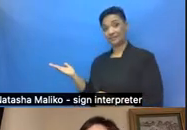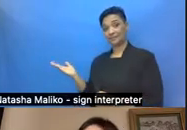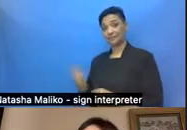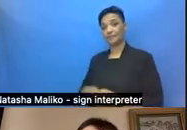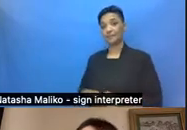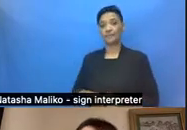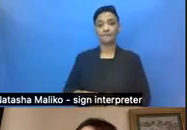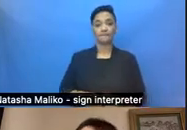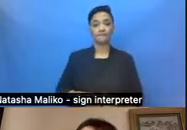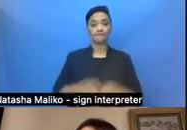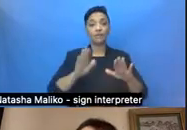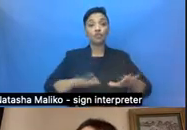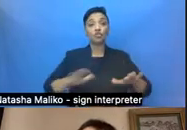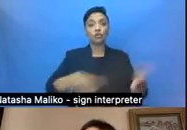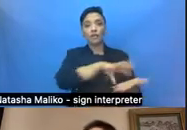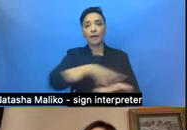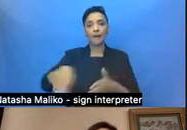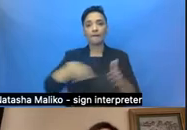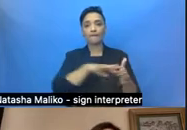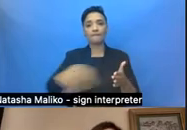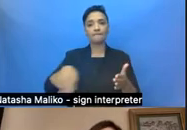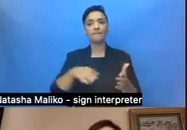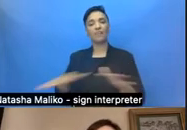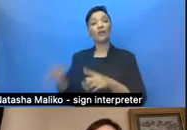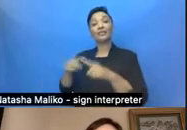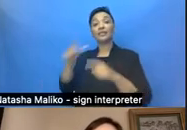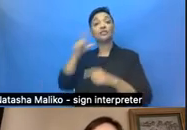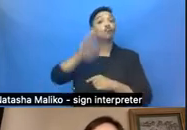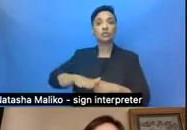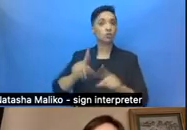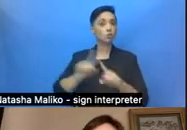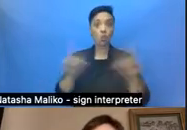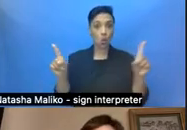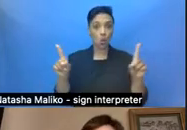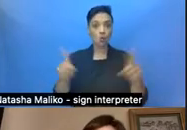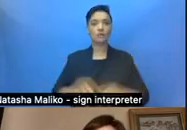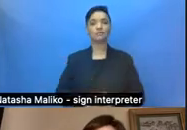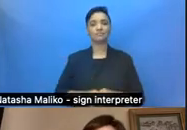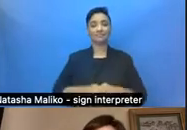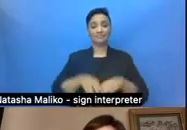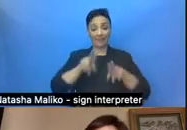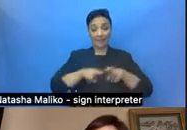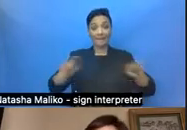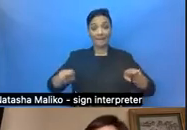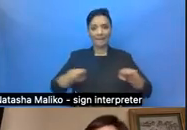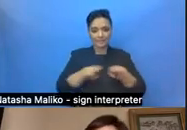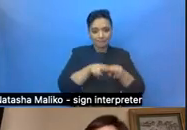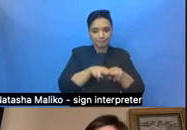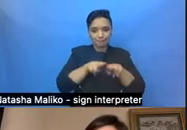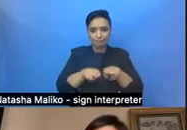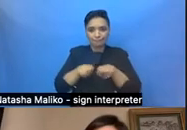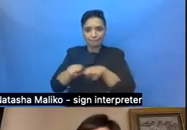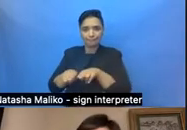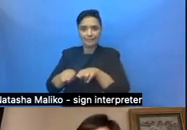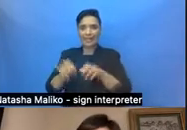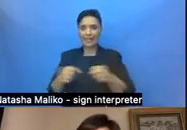This was not meant to be a residential area, so the beds are literally pushed end to end. It's hard for the kids to get in and